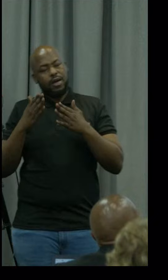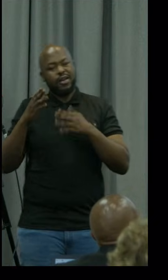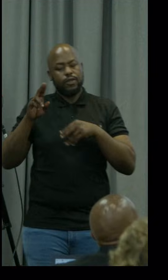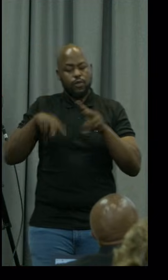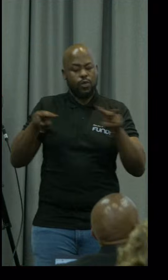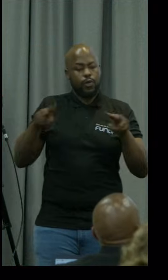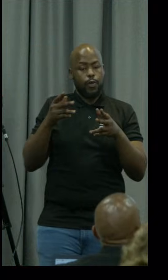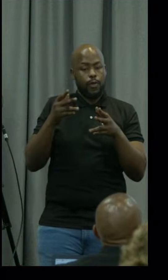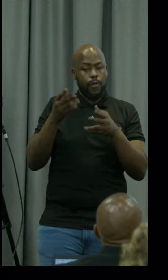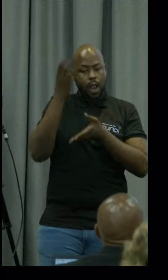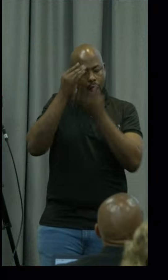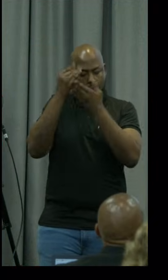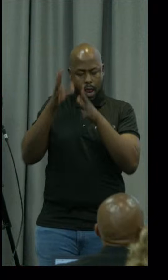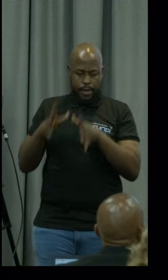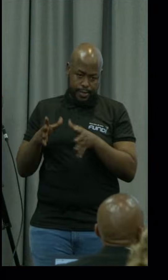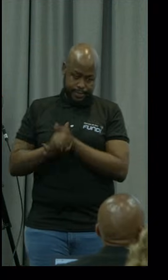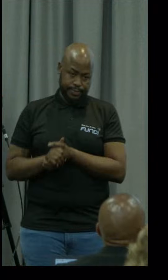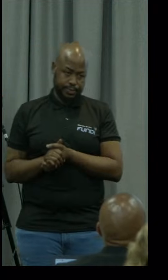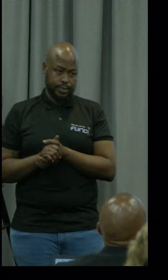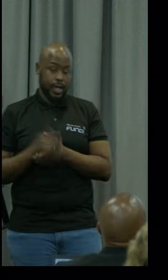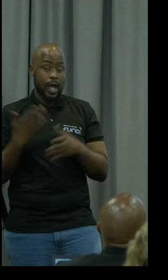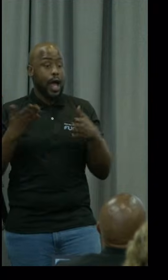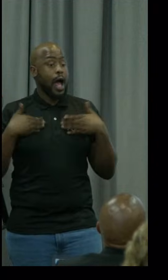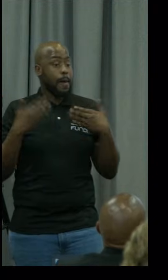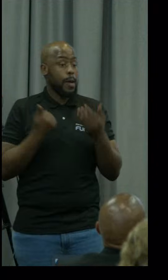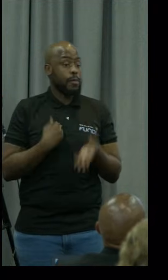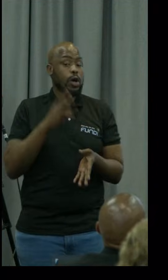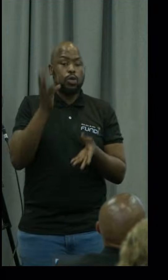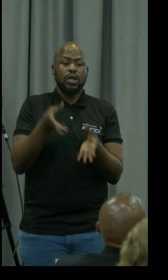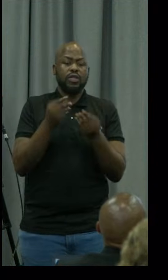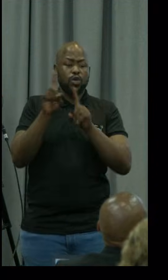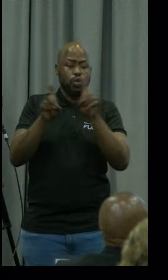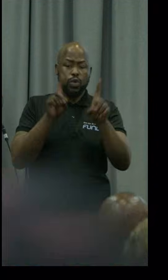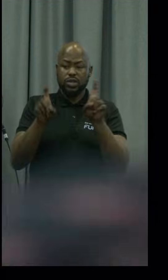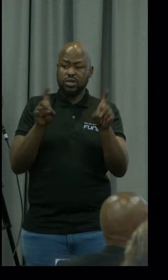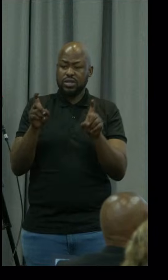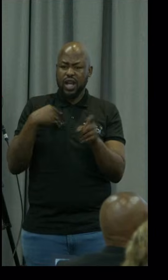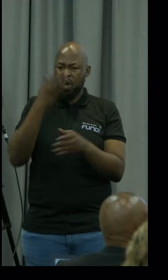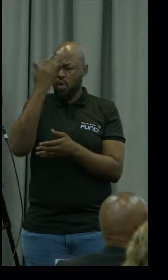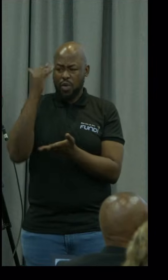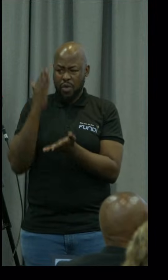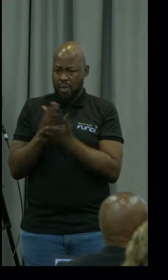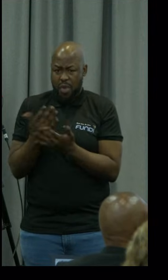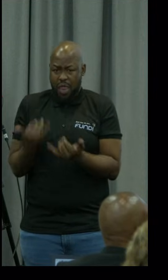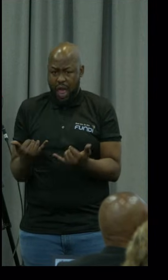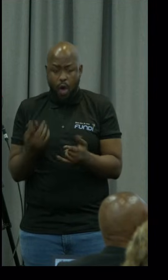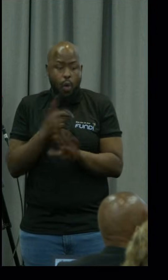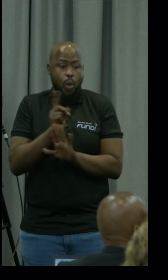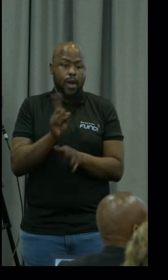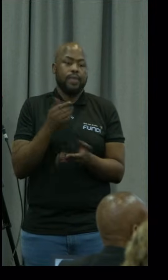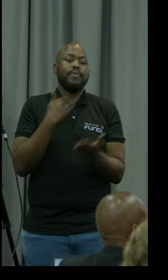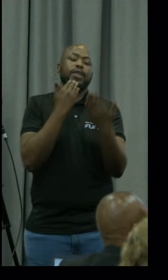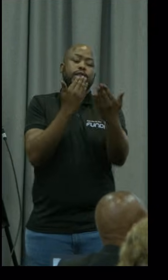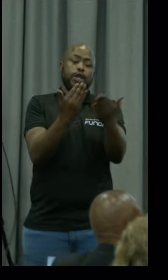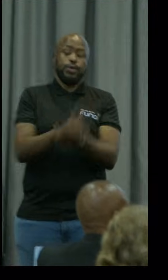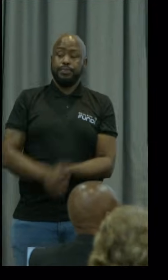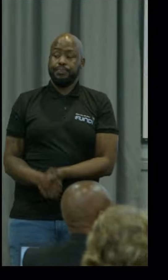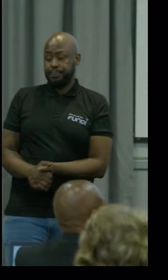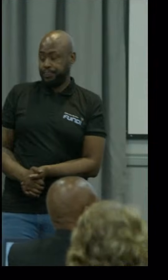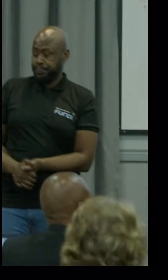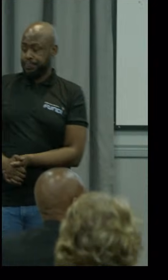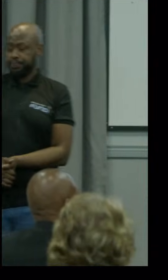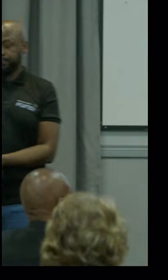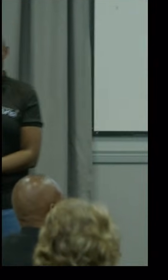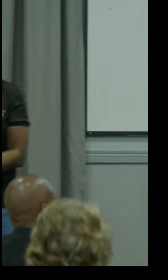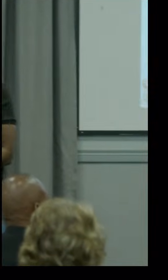as possible. Okay, I'm happy to take questions. I don't know if it's going to be now. Yeah. Thank you.